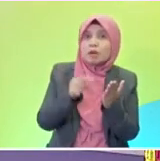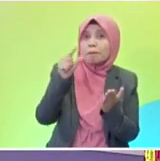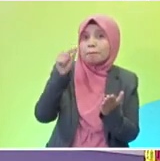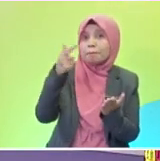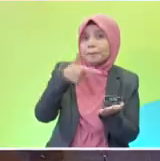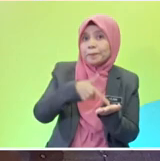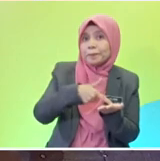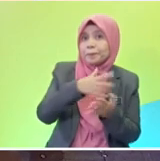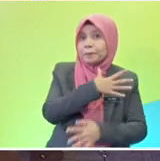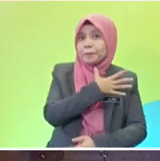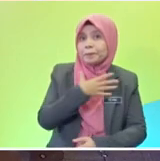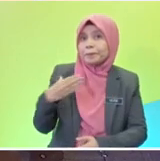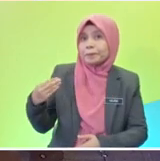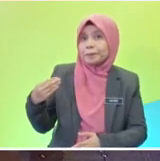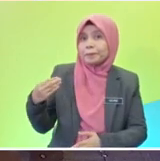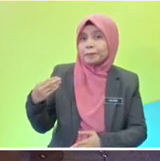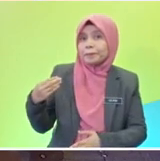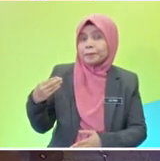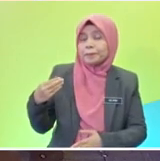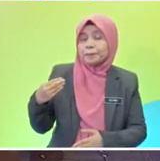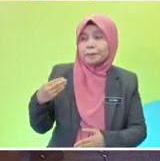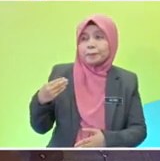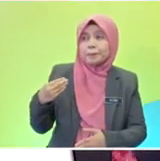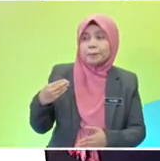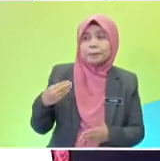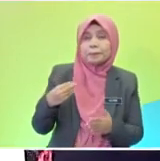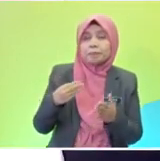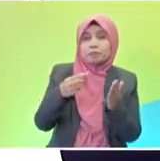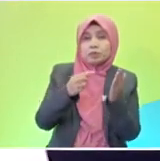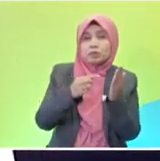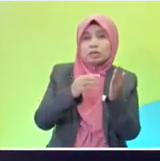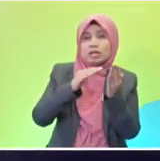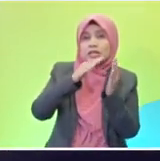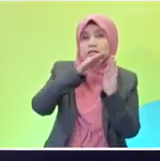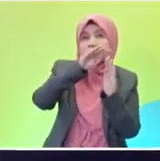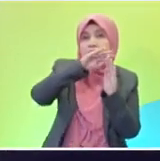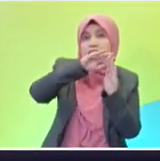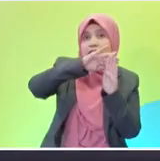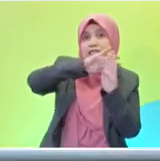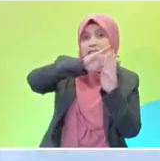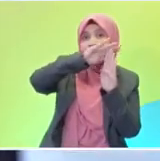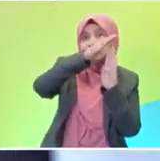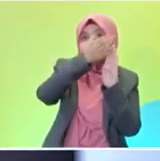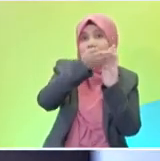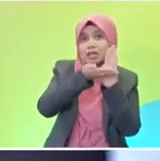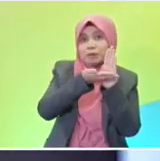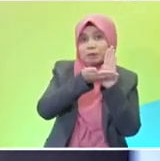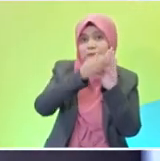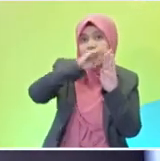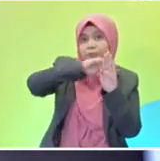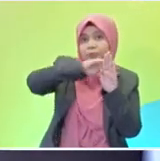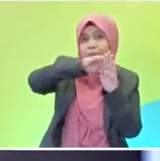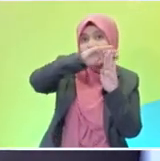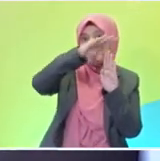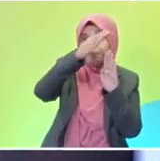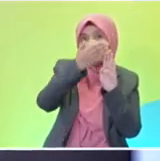And we fold the paper and paste inside. Oh, fold.